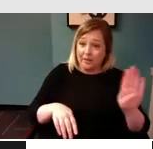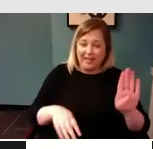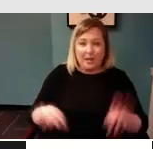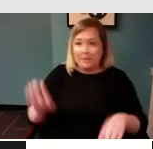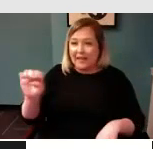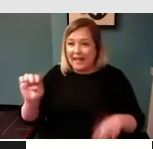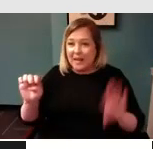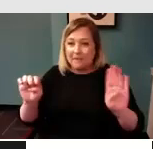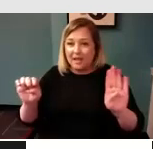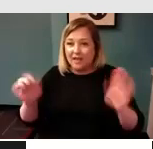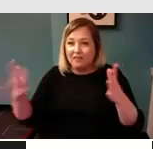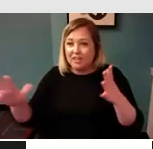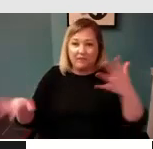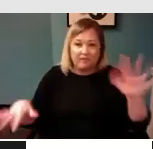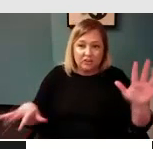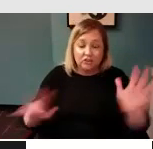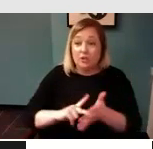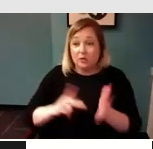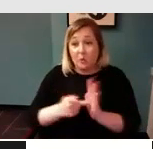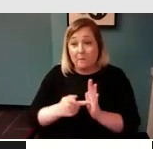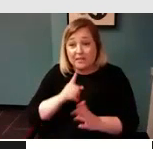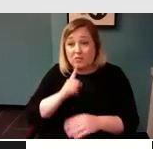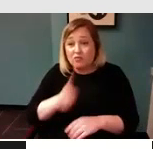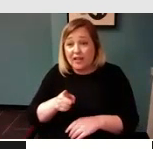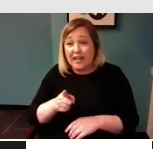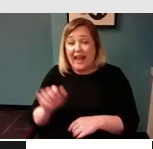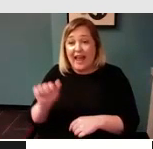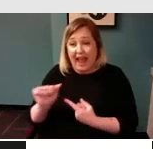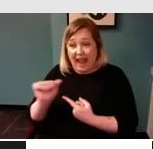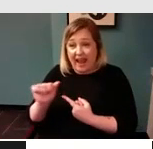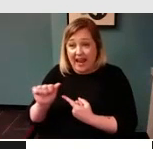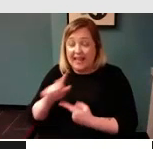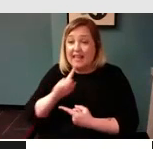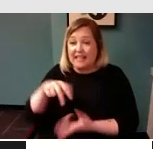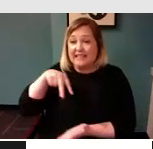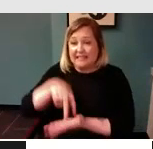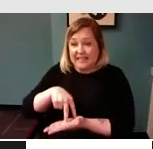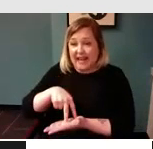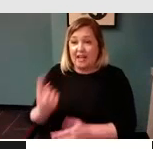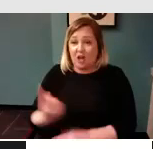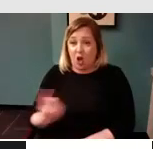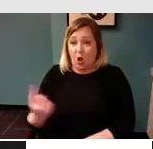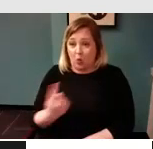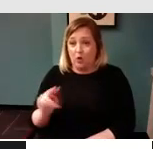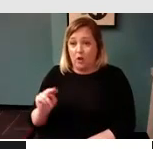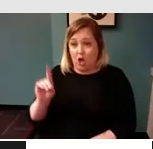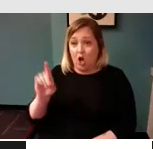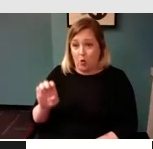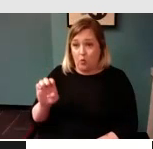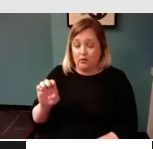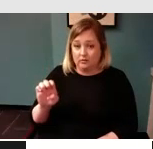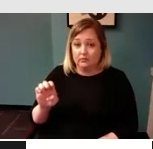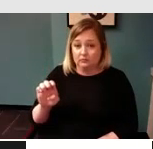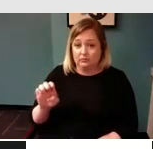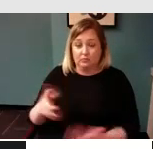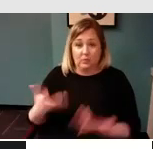A is a standalone node, right? Explore for A would just result in A, because we have already covered E and